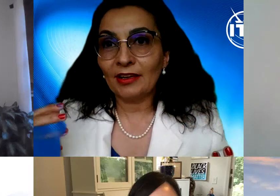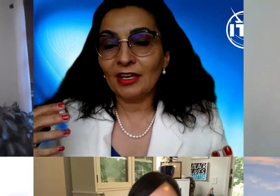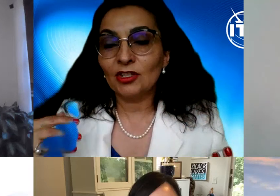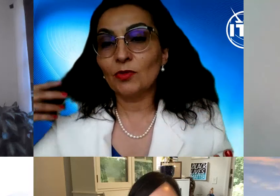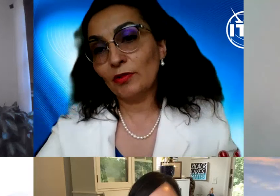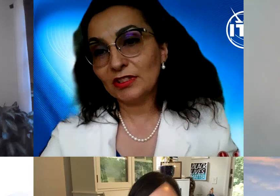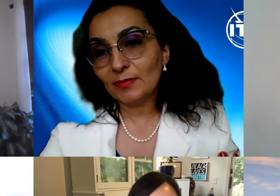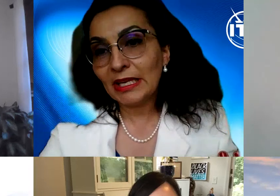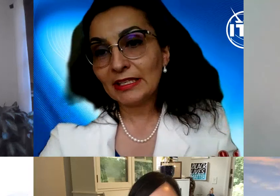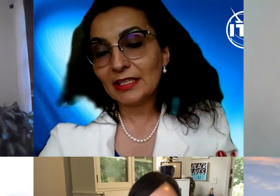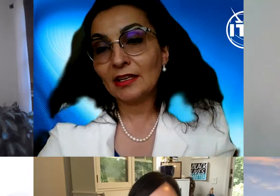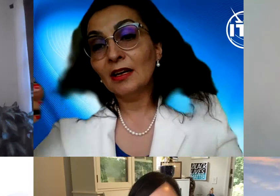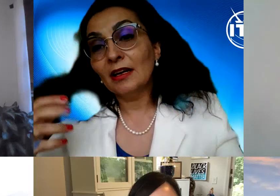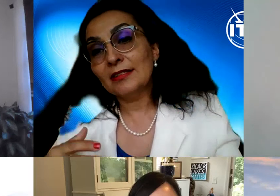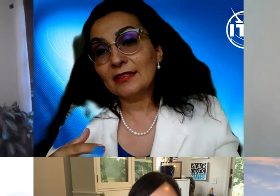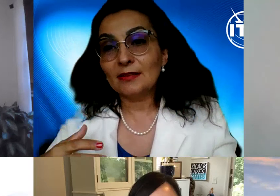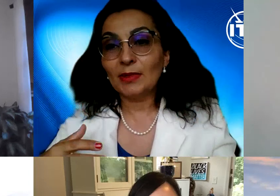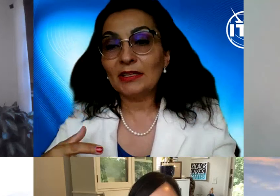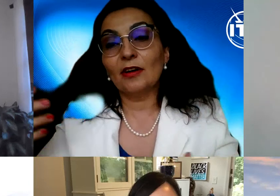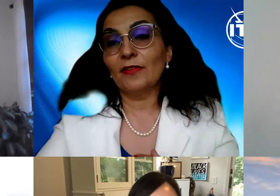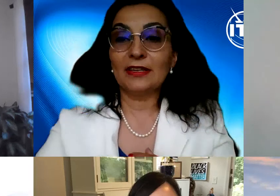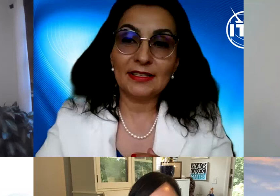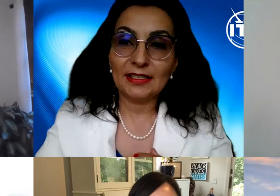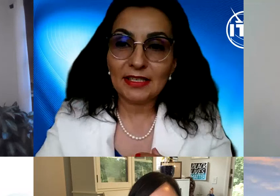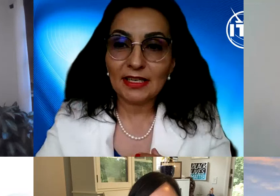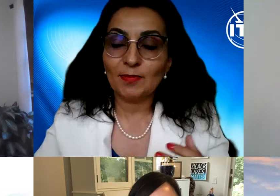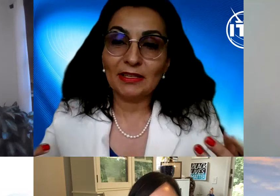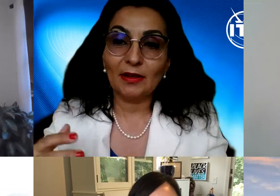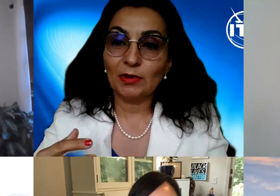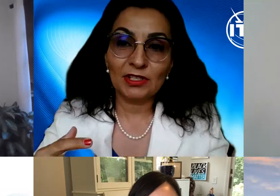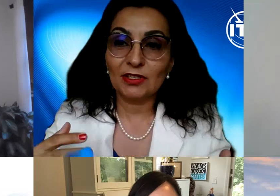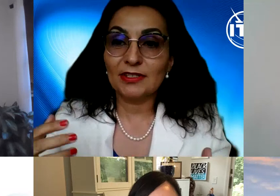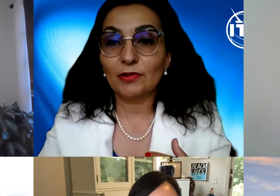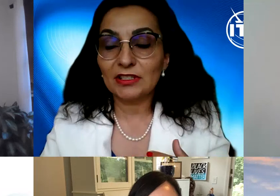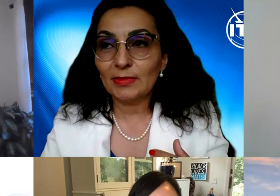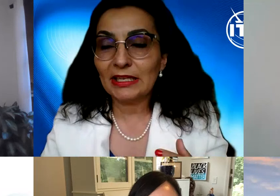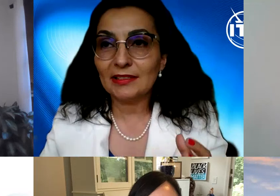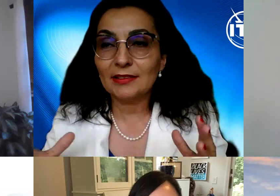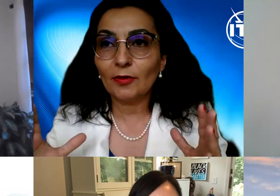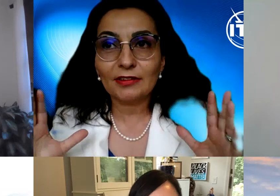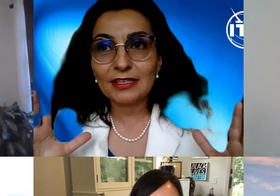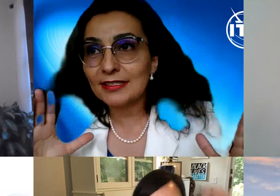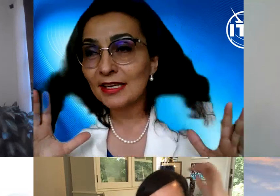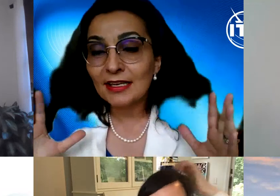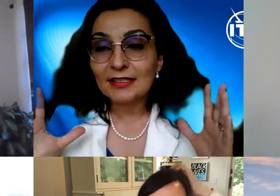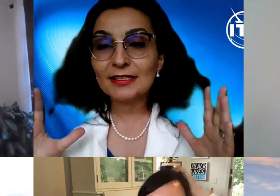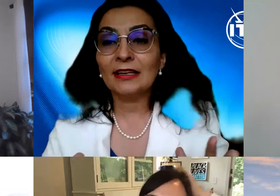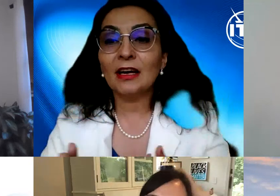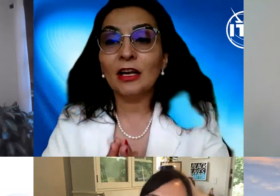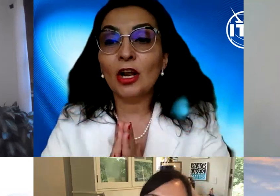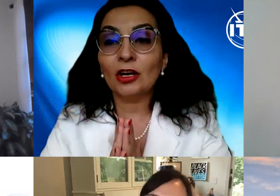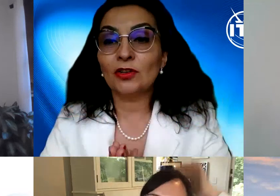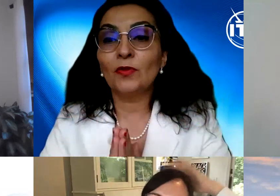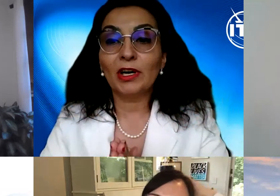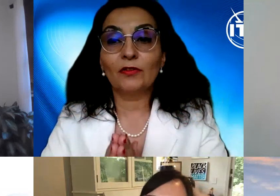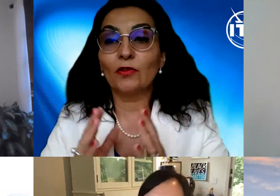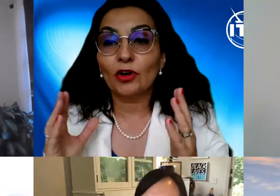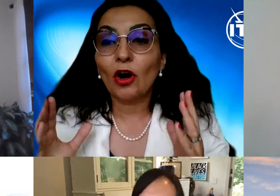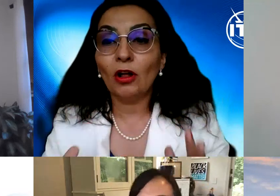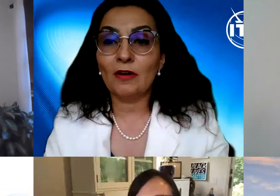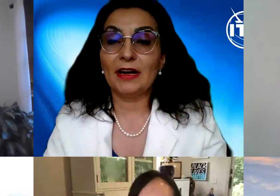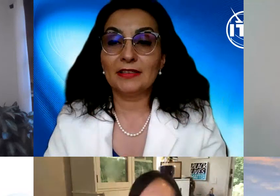accessibility thinking to affordability of ICTs, but they wanted to say affordability. So there is still a lot